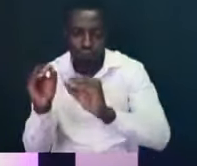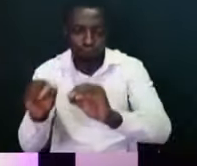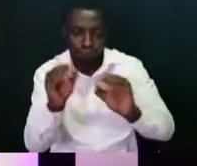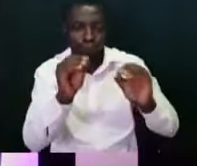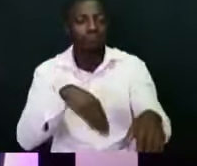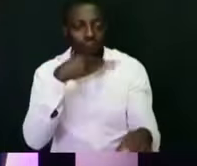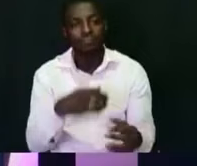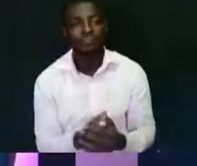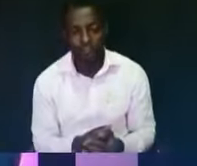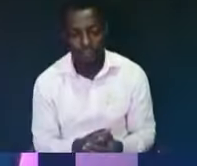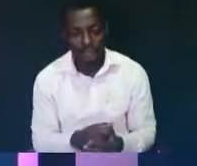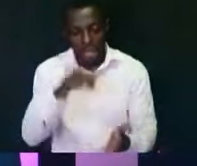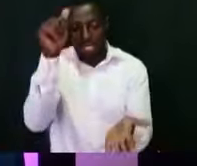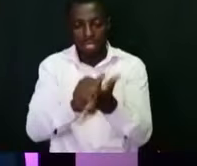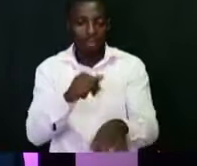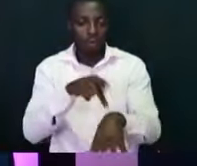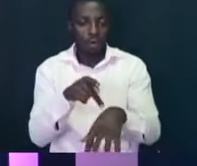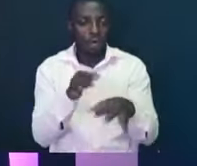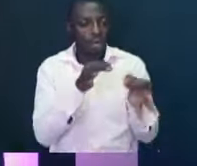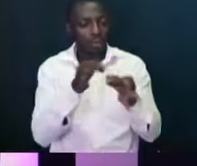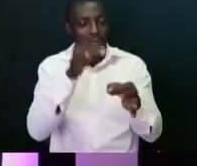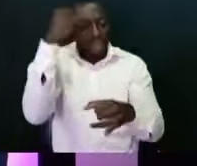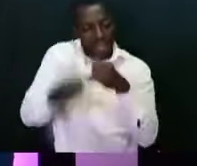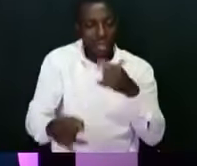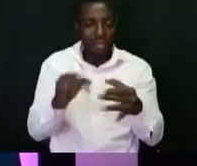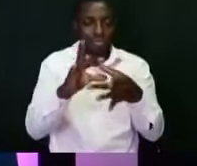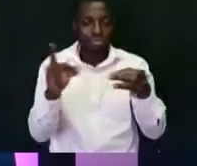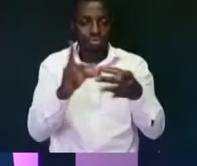is his favor speak to the church in